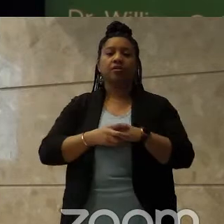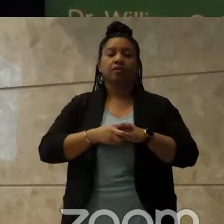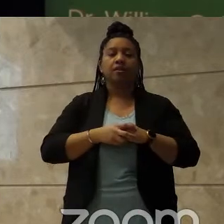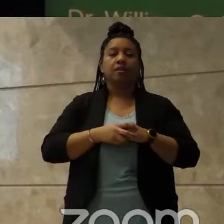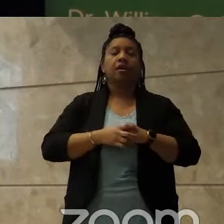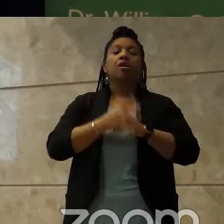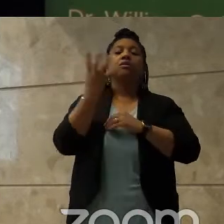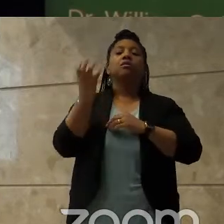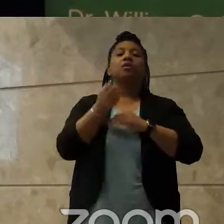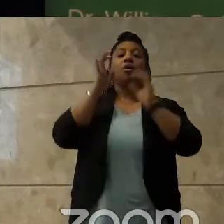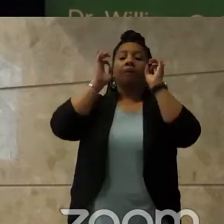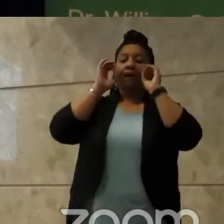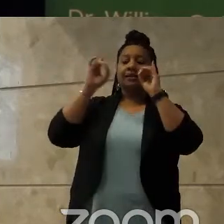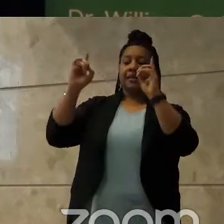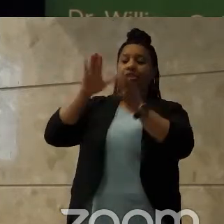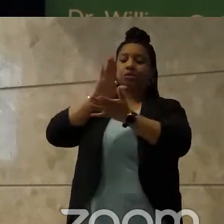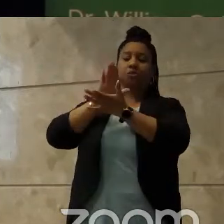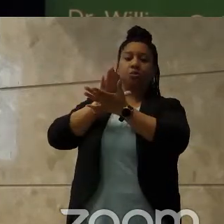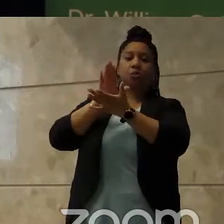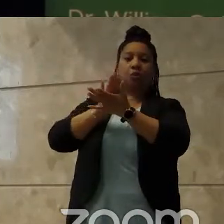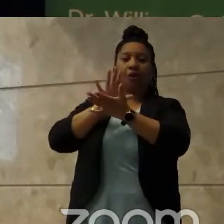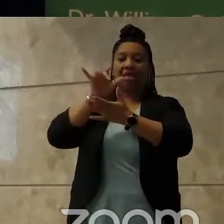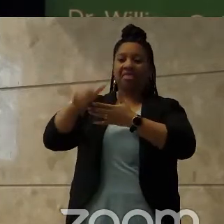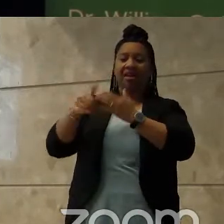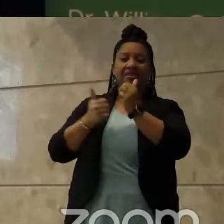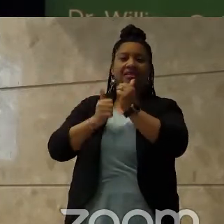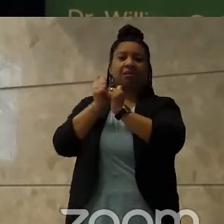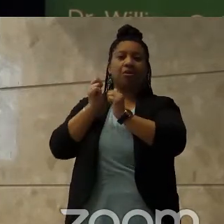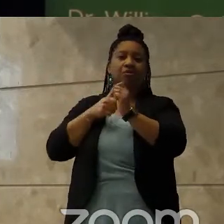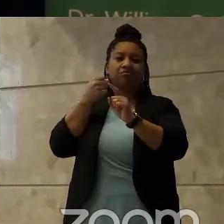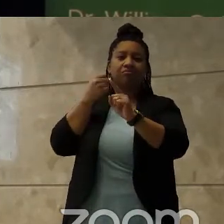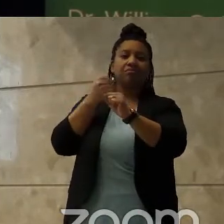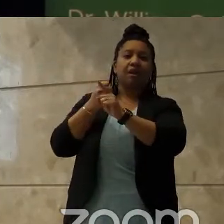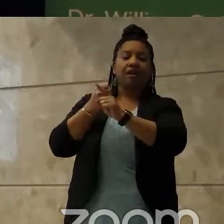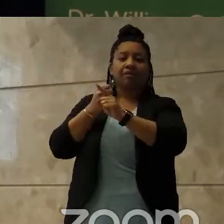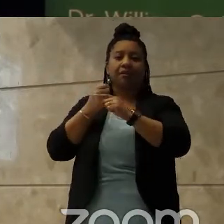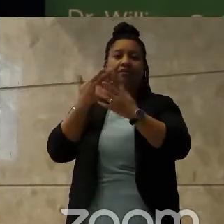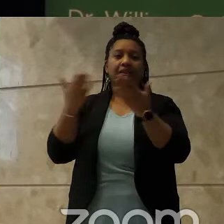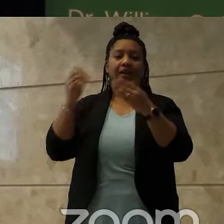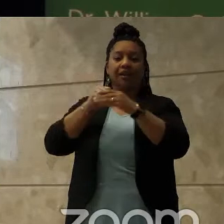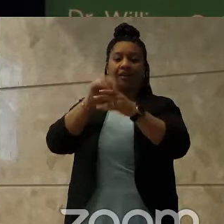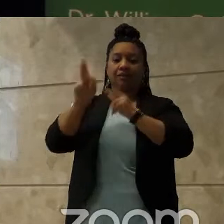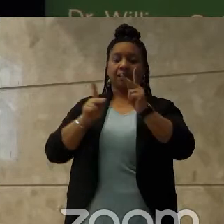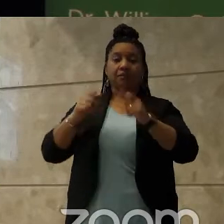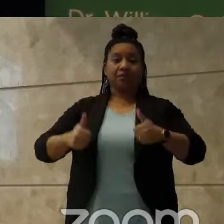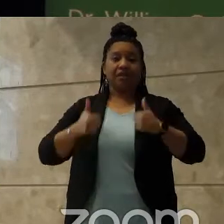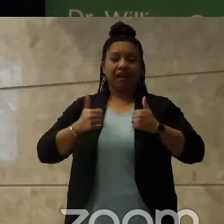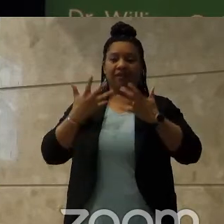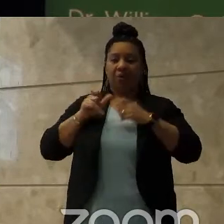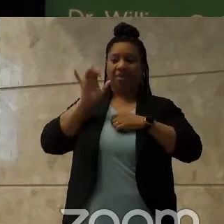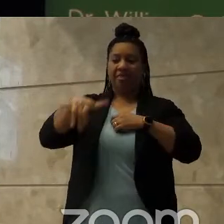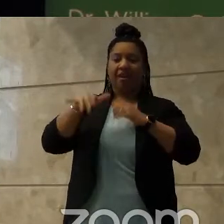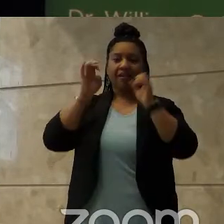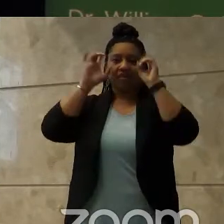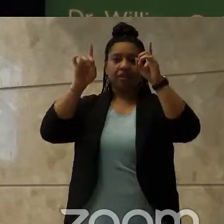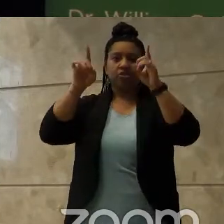And so education being the most potent mediator in people's lives, I'm always wanting it to